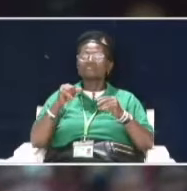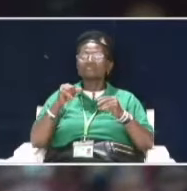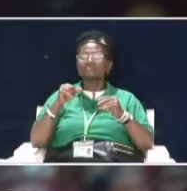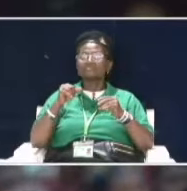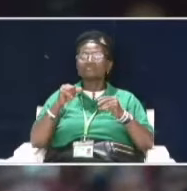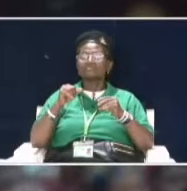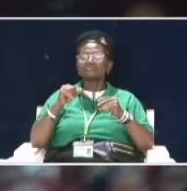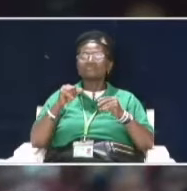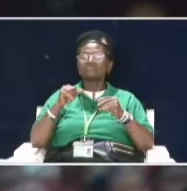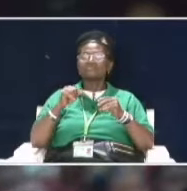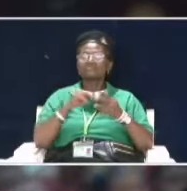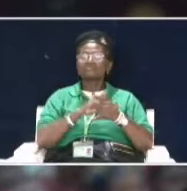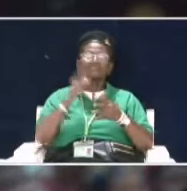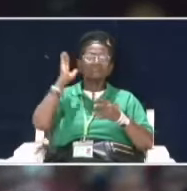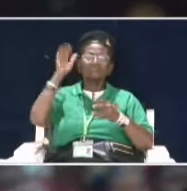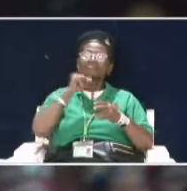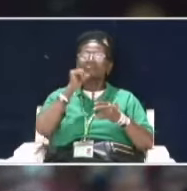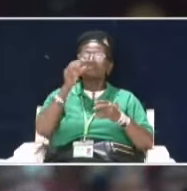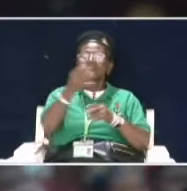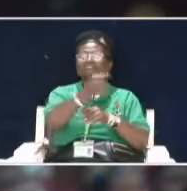It's not going to take